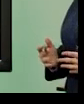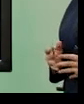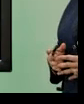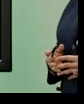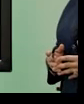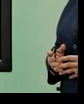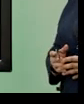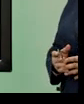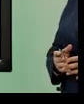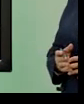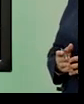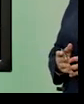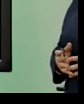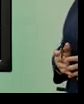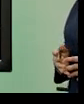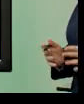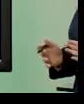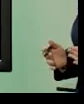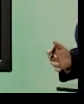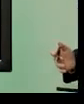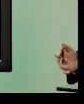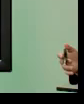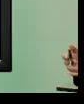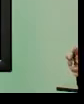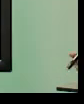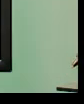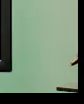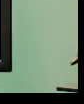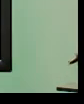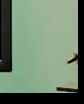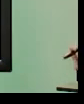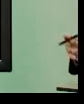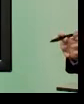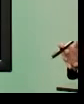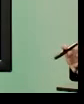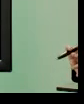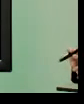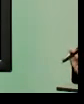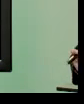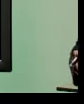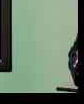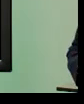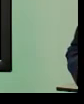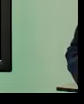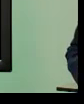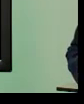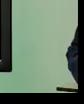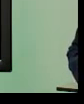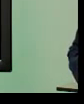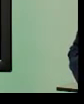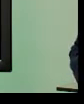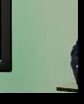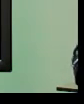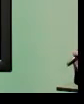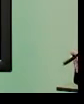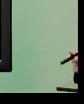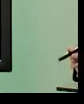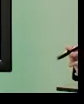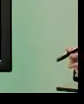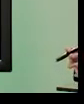a mobile phone? Do you know anyone who has a mobile phone? Number